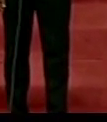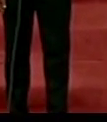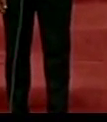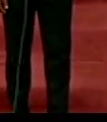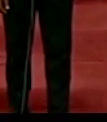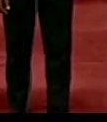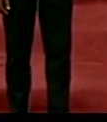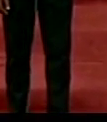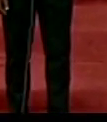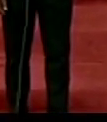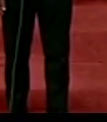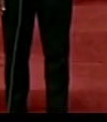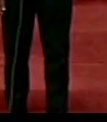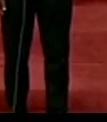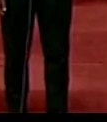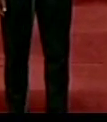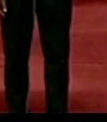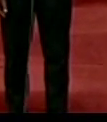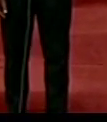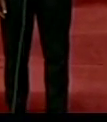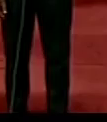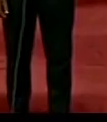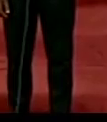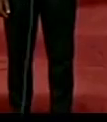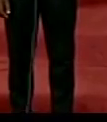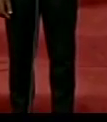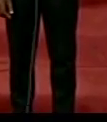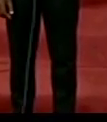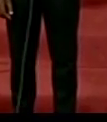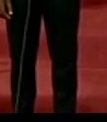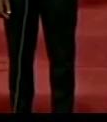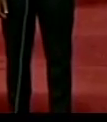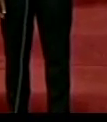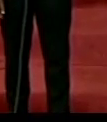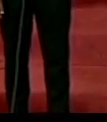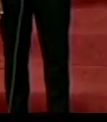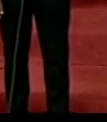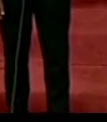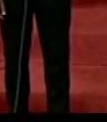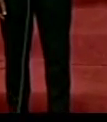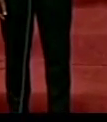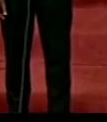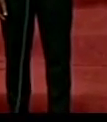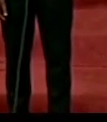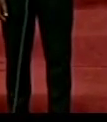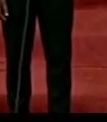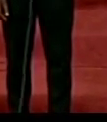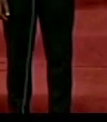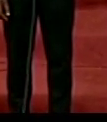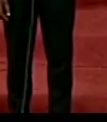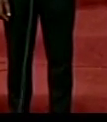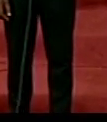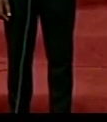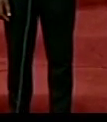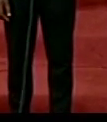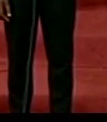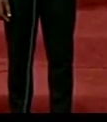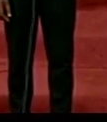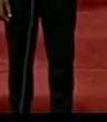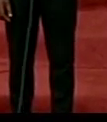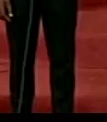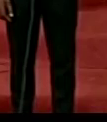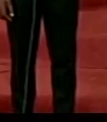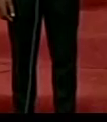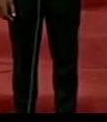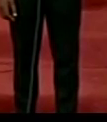and those problems will be rolled away. Hallelujah. Amen. We'll be praising God tonight alongside with our brethren in